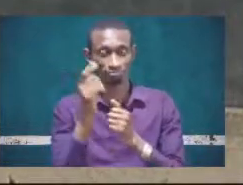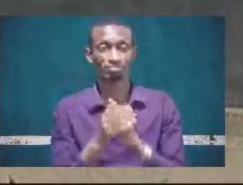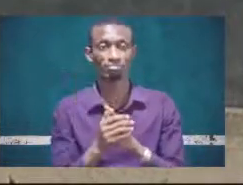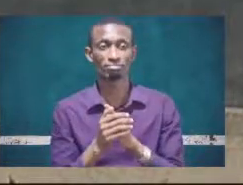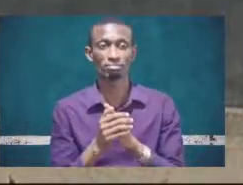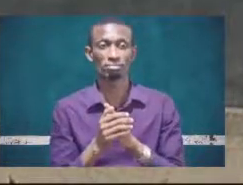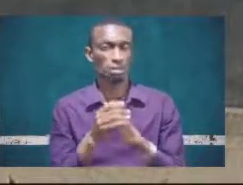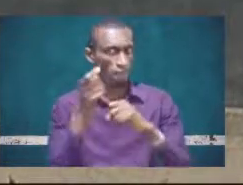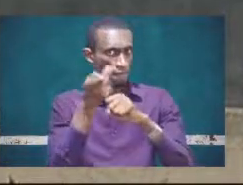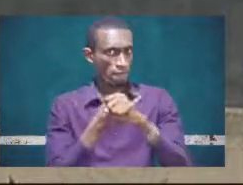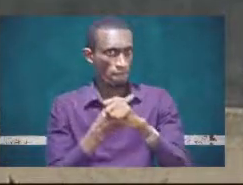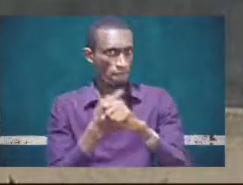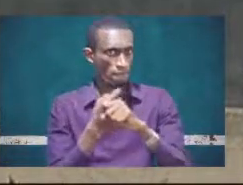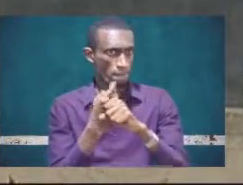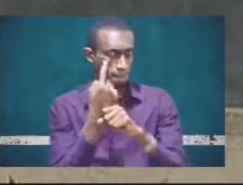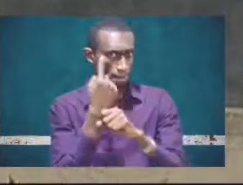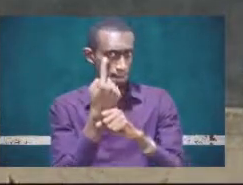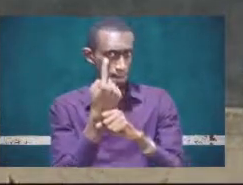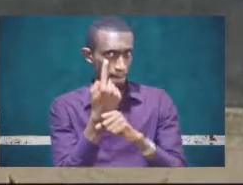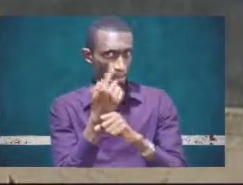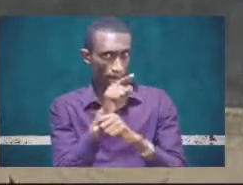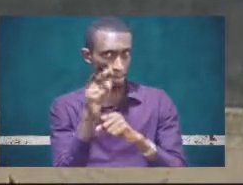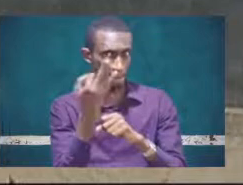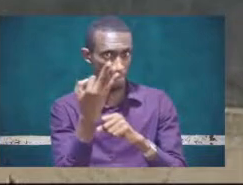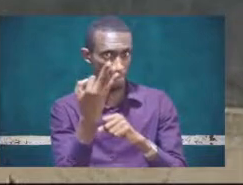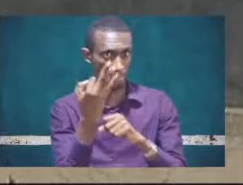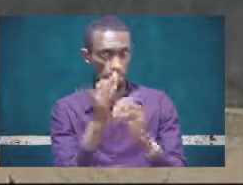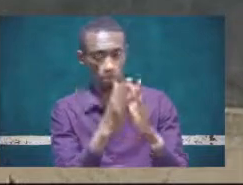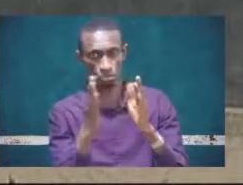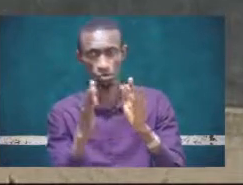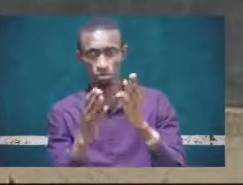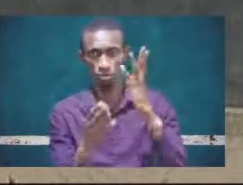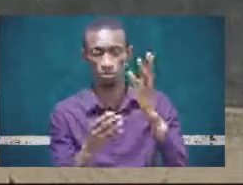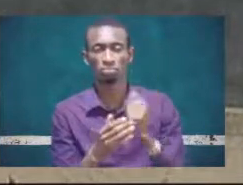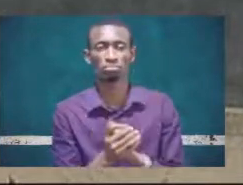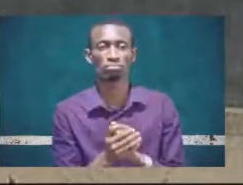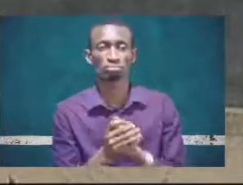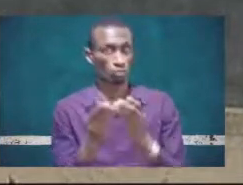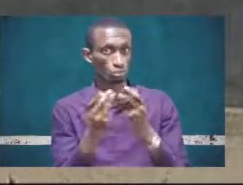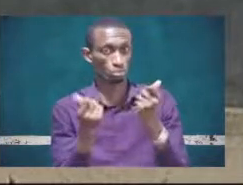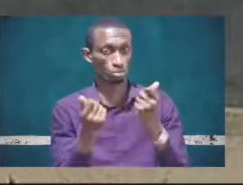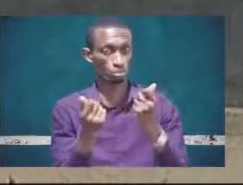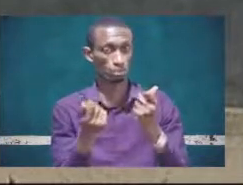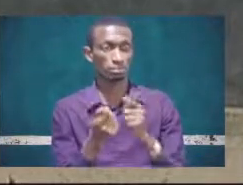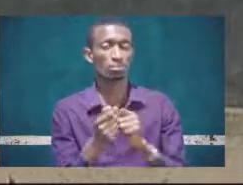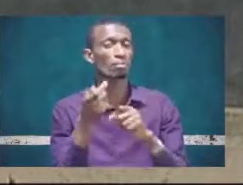that from 1/3 up to 4. So the set of solution is from